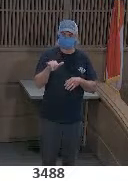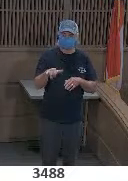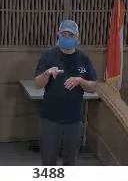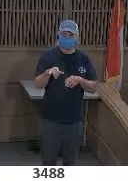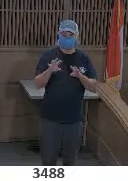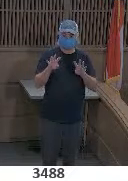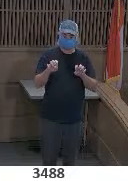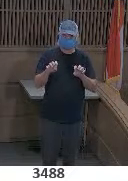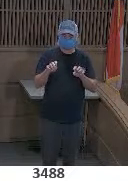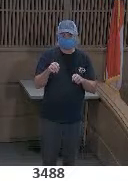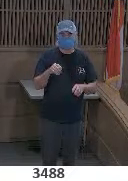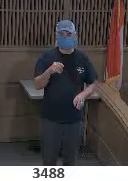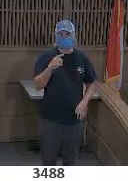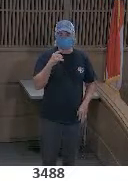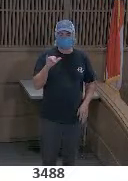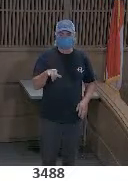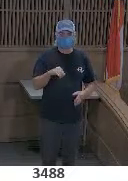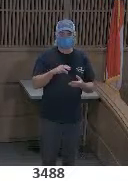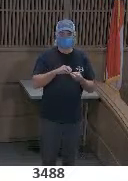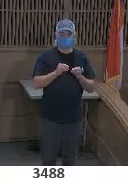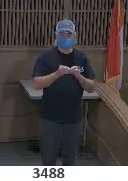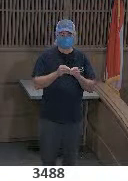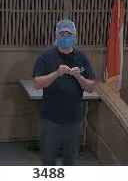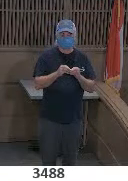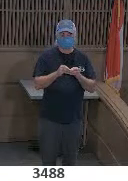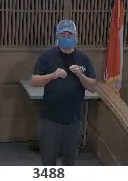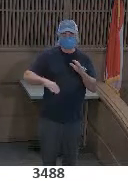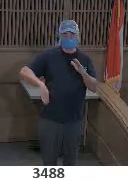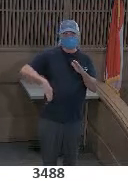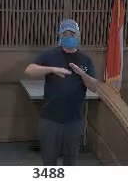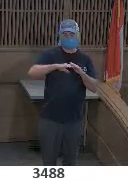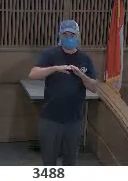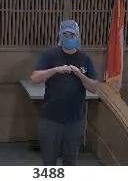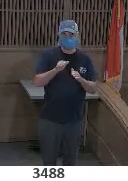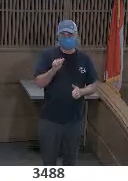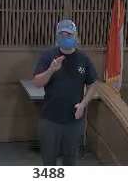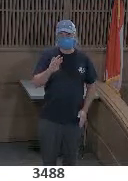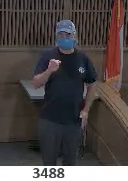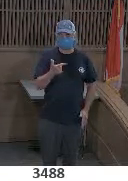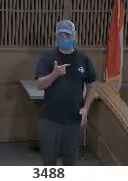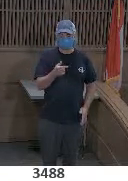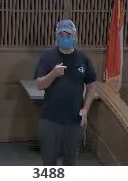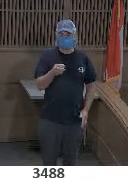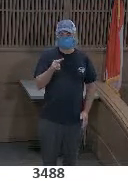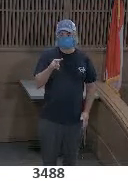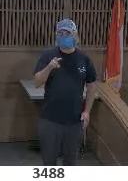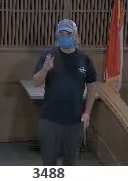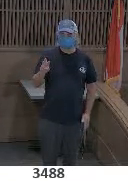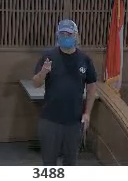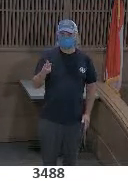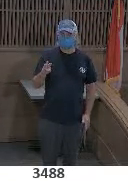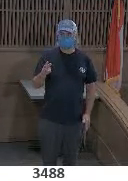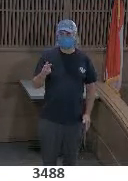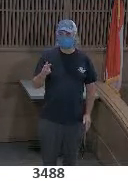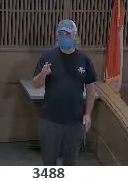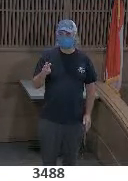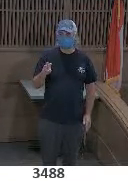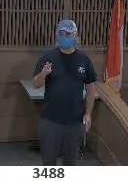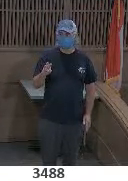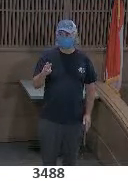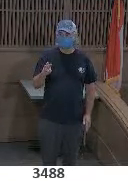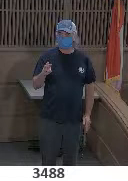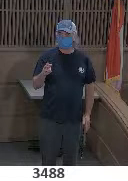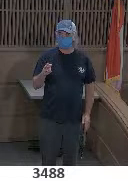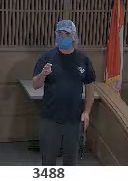these numbers are only through August 26. The 14-day period would actually be through